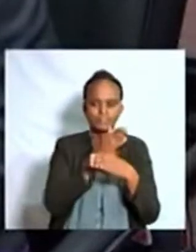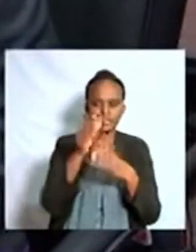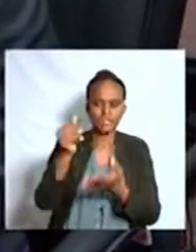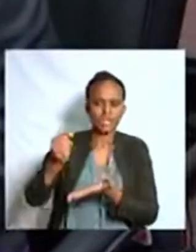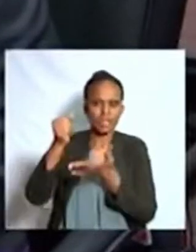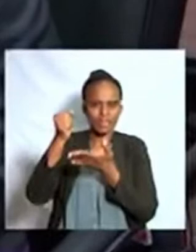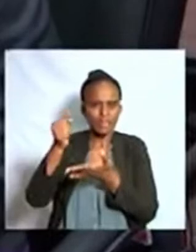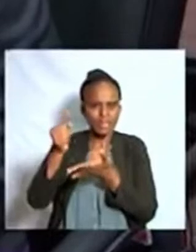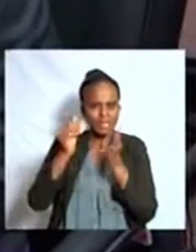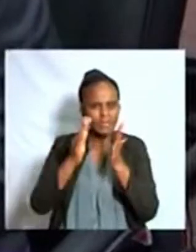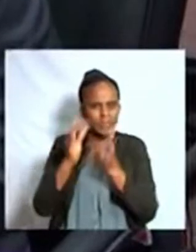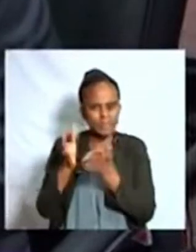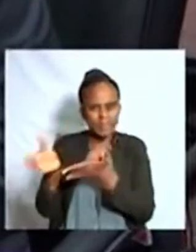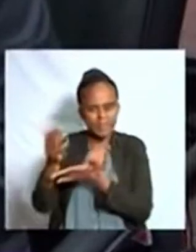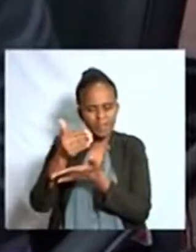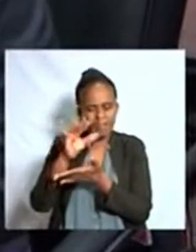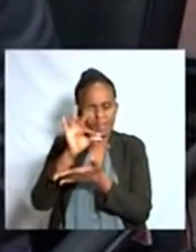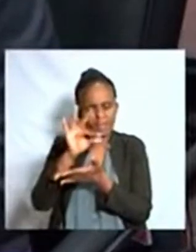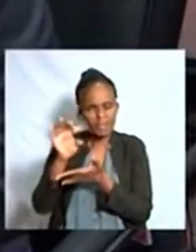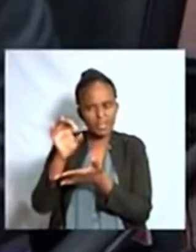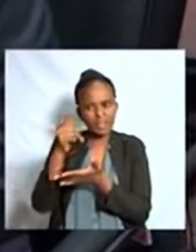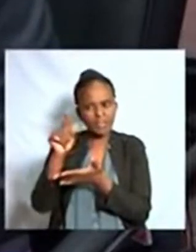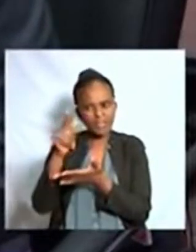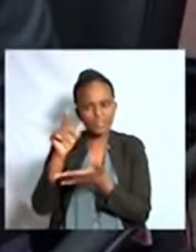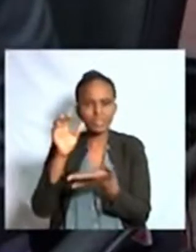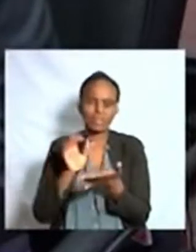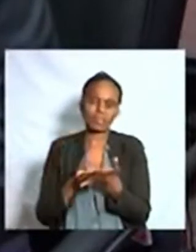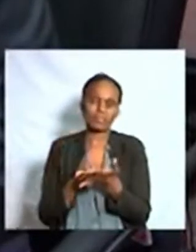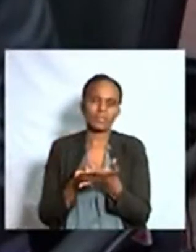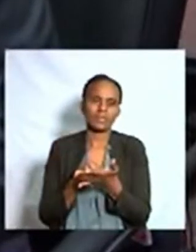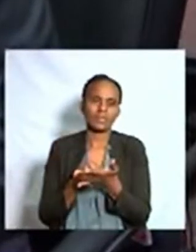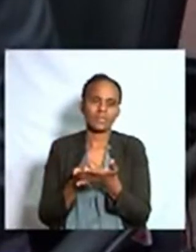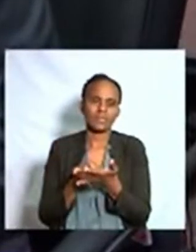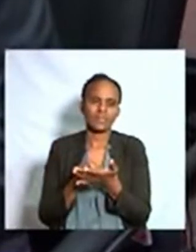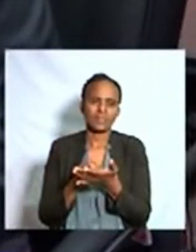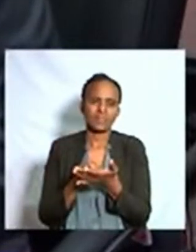to collect 921,000.